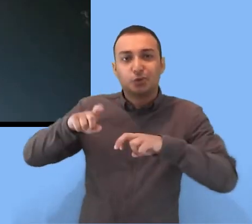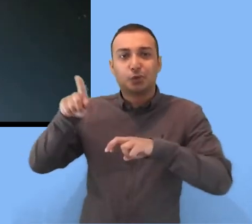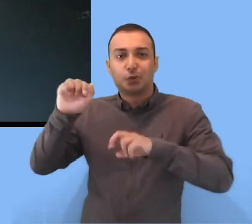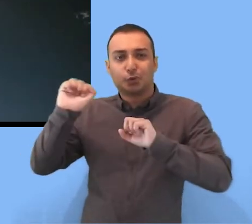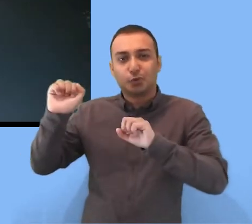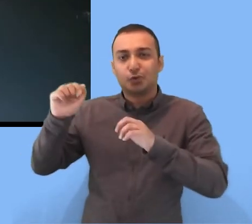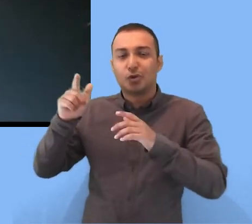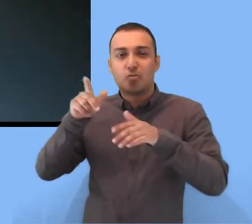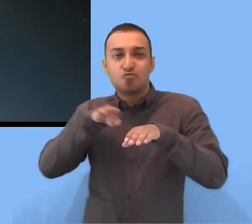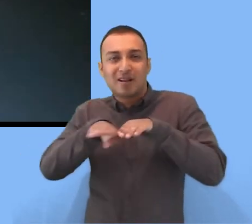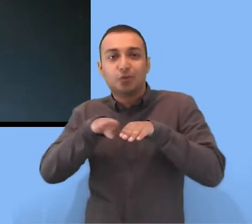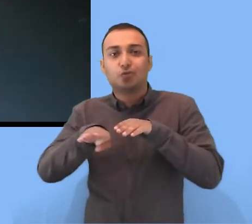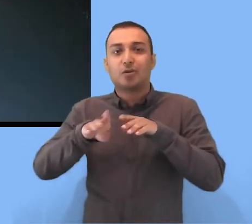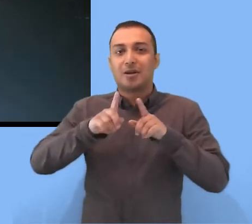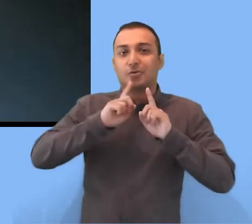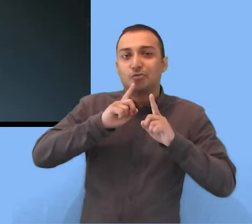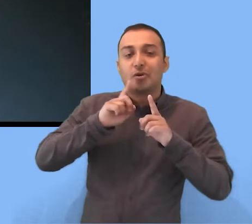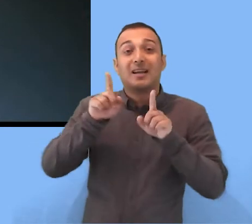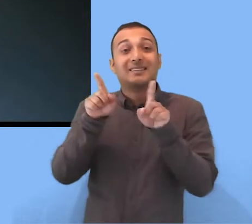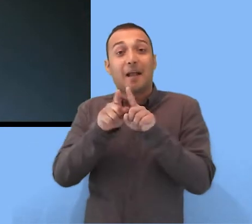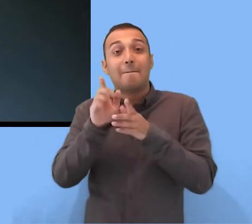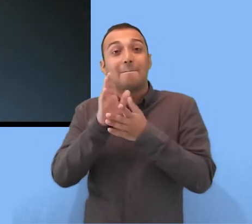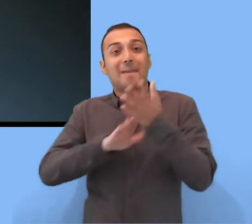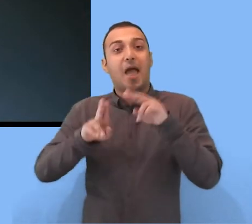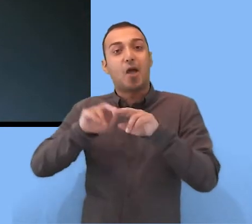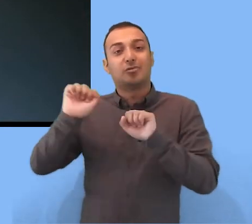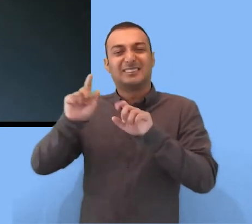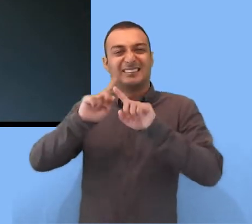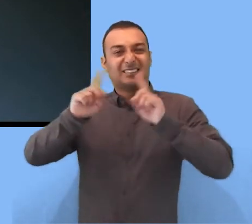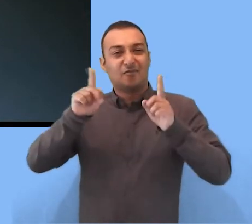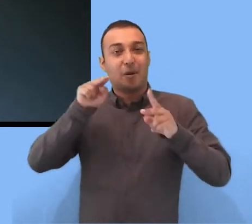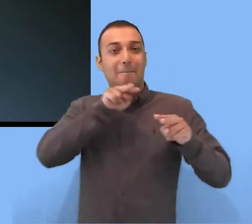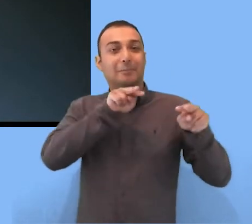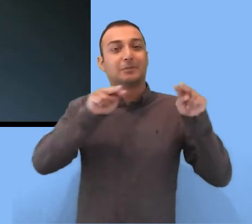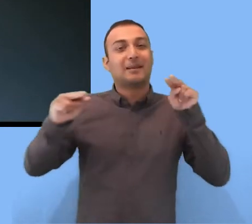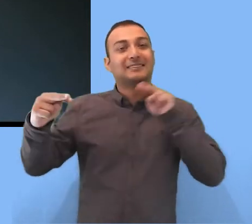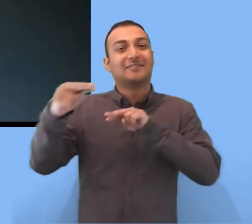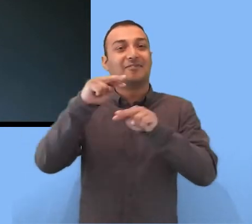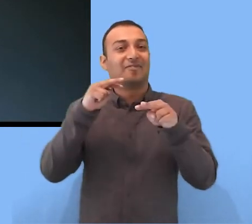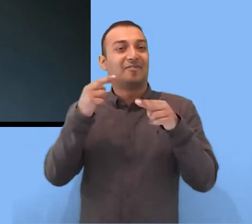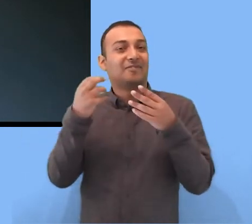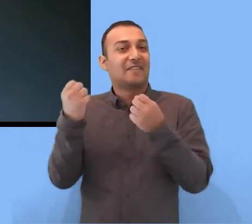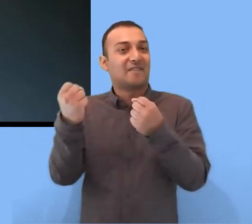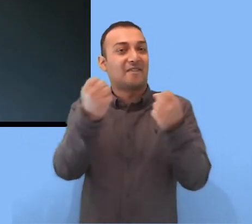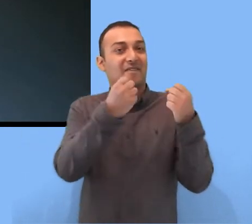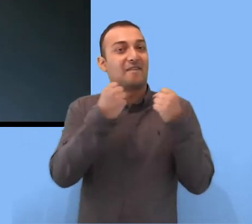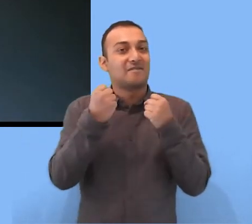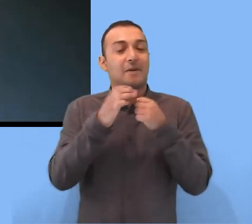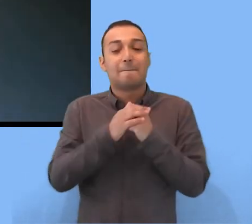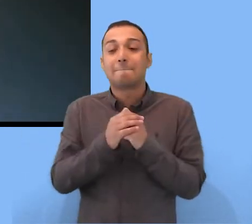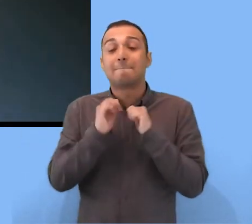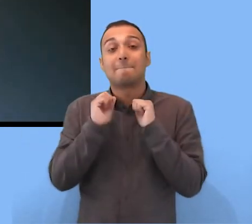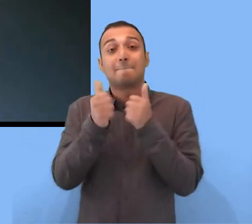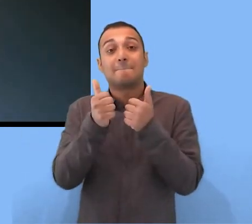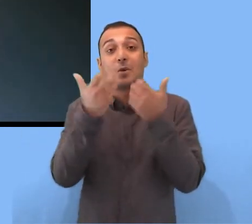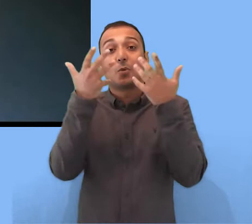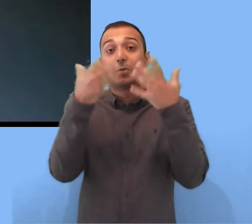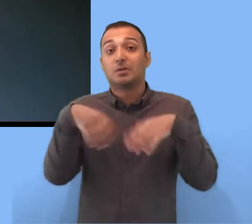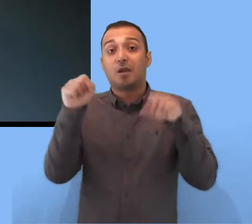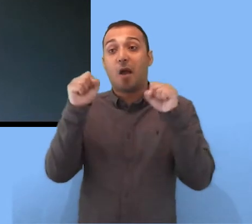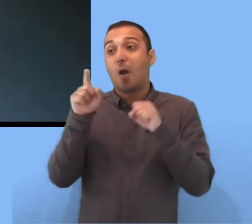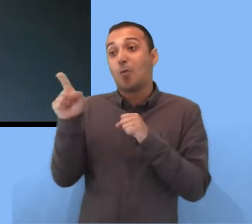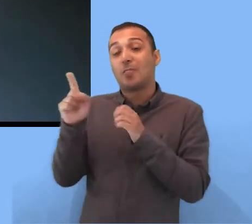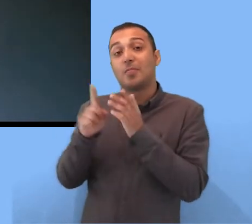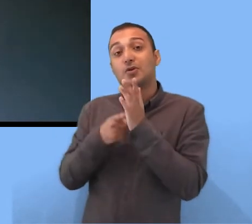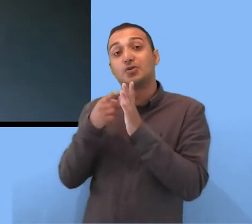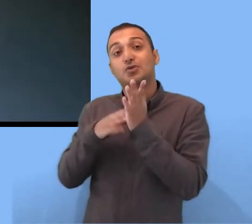parent perspective on this issue, and really excited to have brought all of them here together today. So we'll start off with